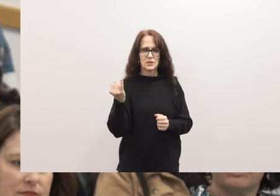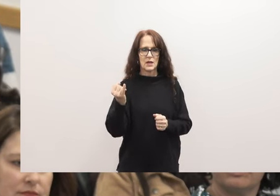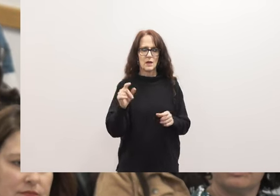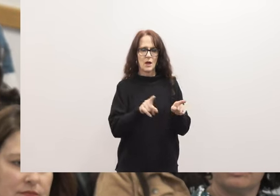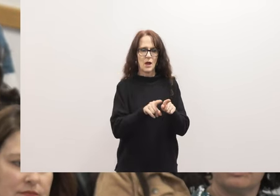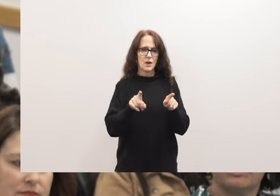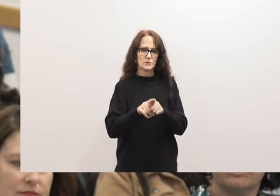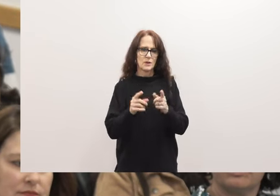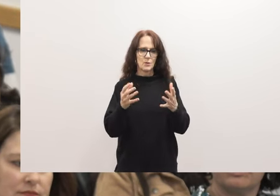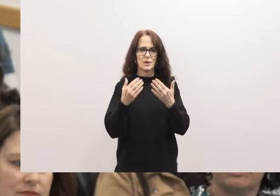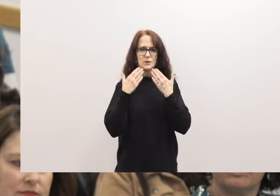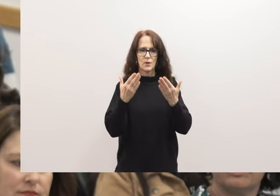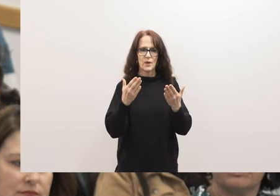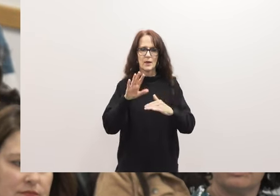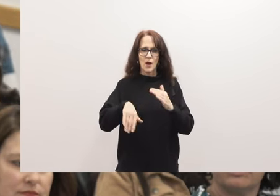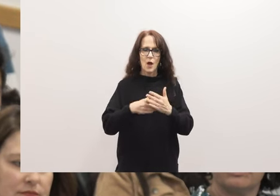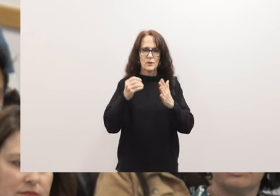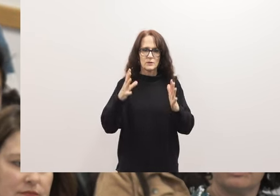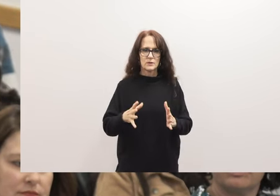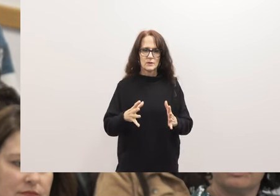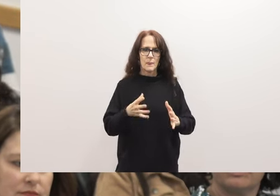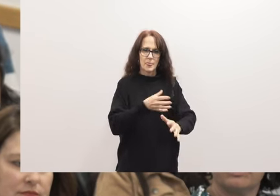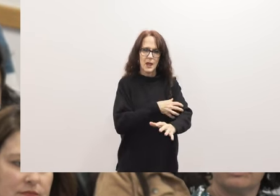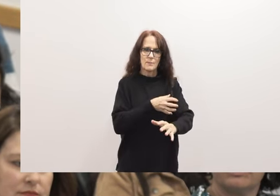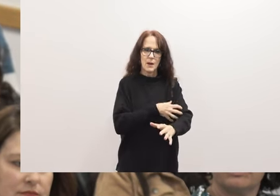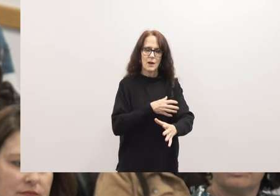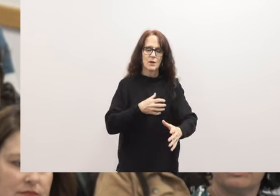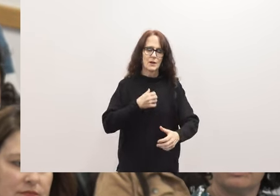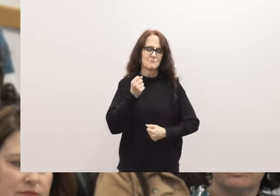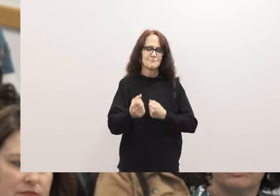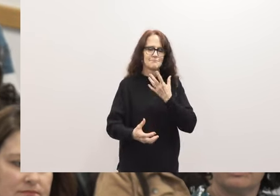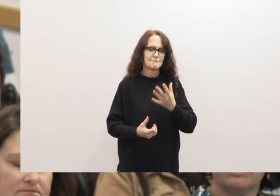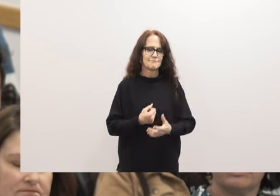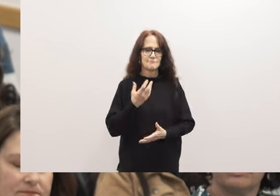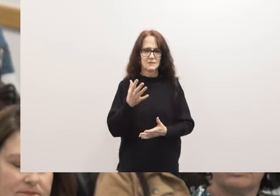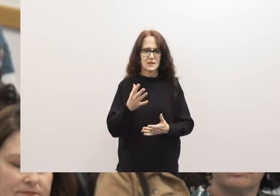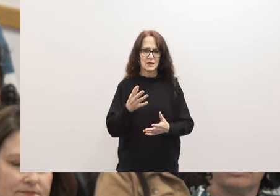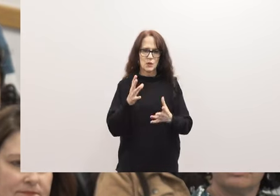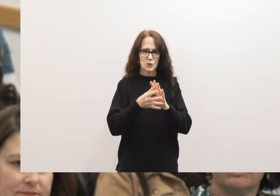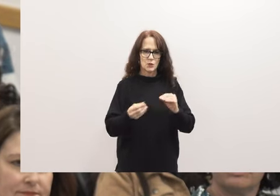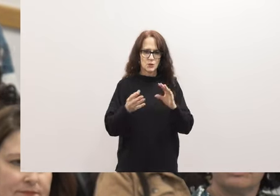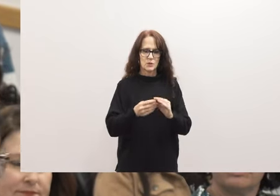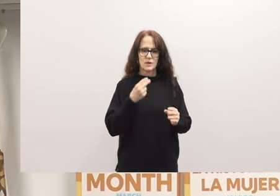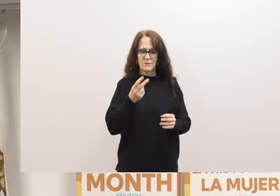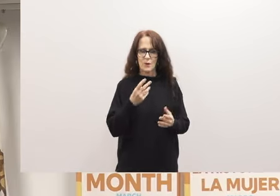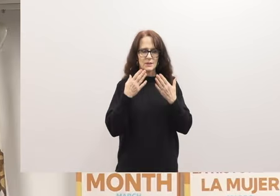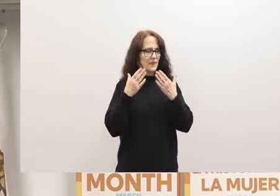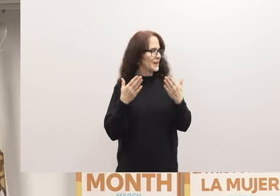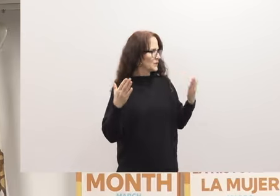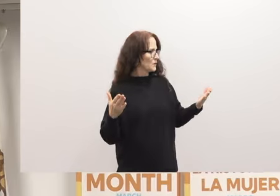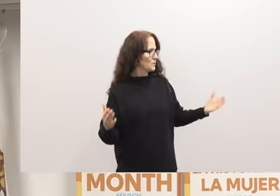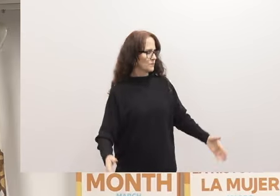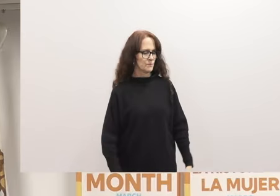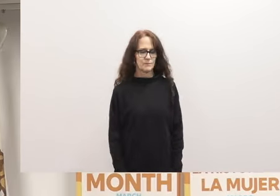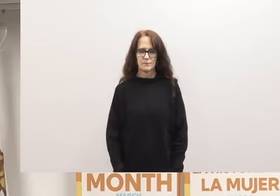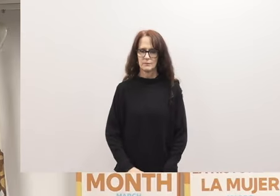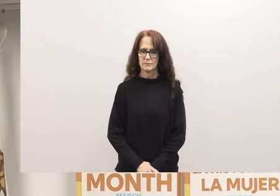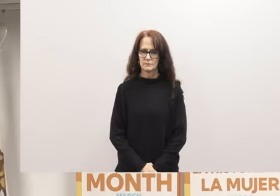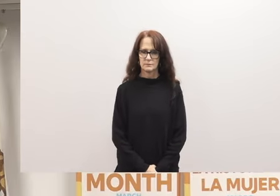also just want to thank all the students for their power and sharing your stories and your voices with us. Thank you.